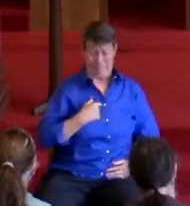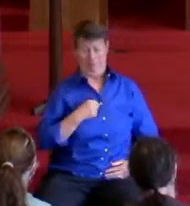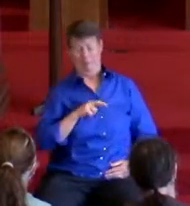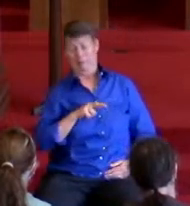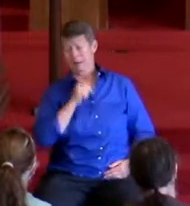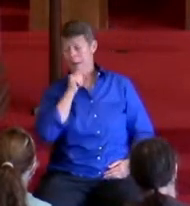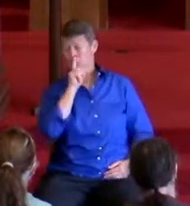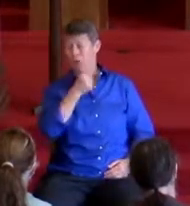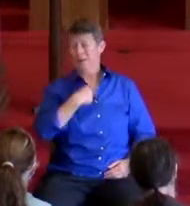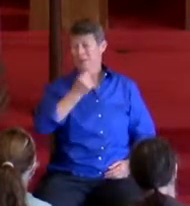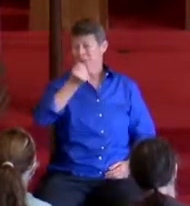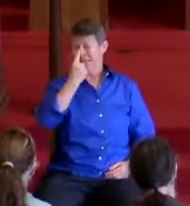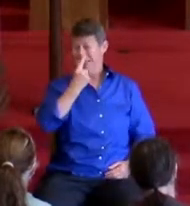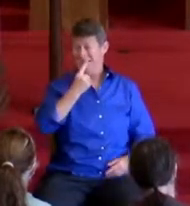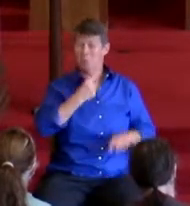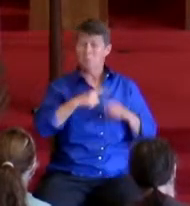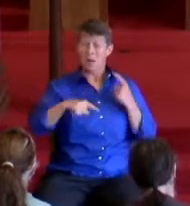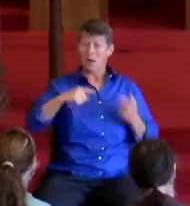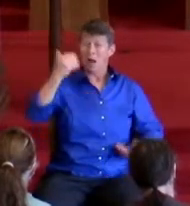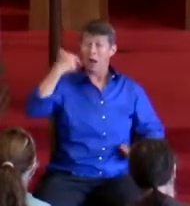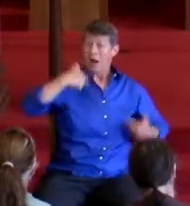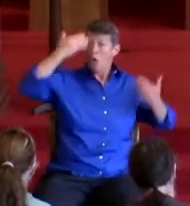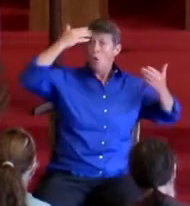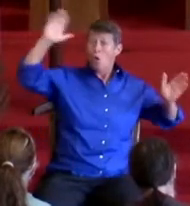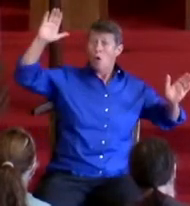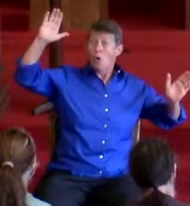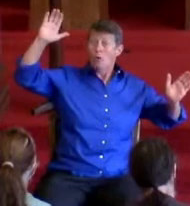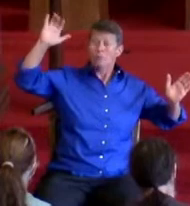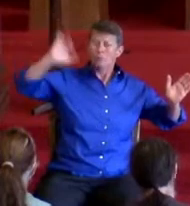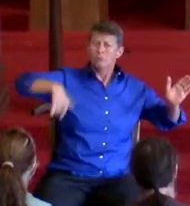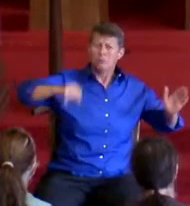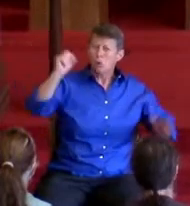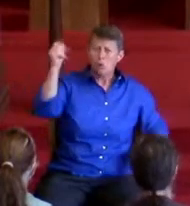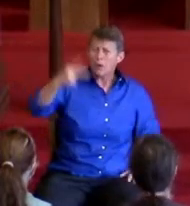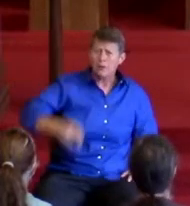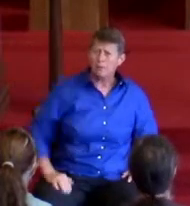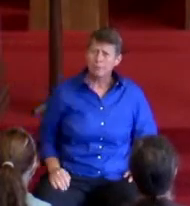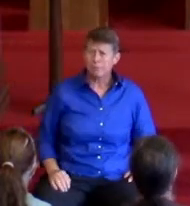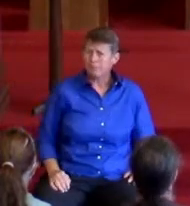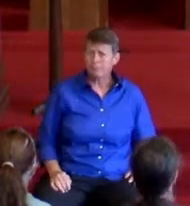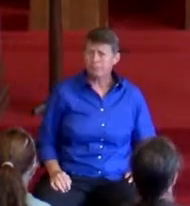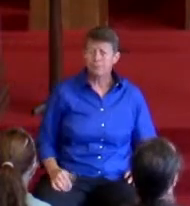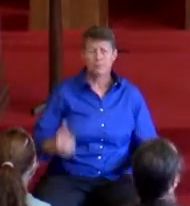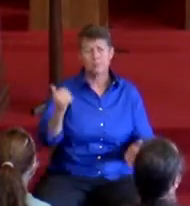And not knowing, it's okay. Amen.